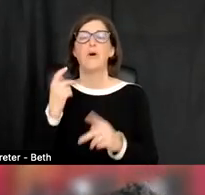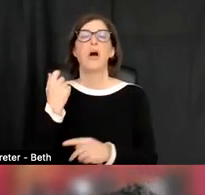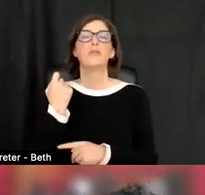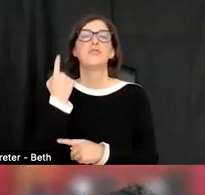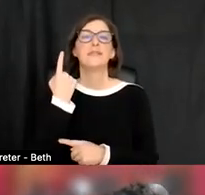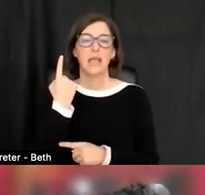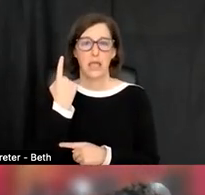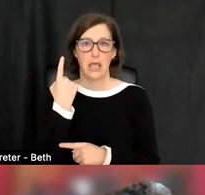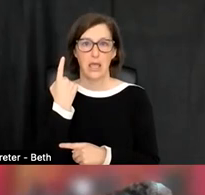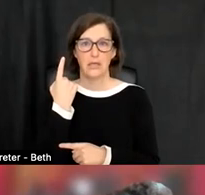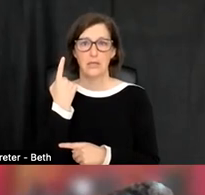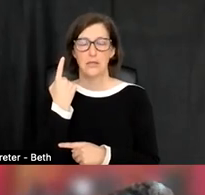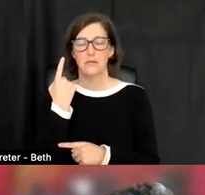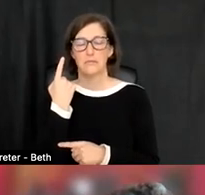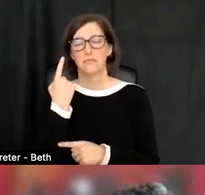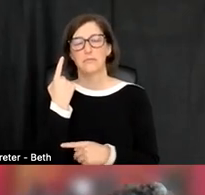understand or